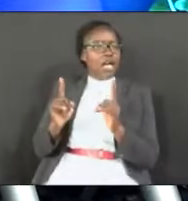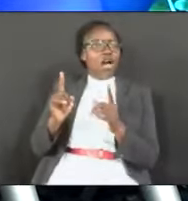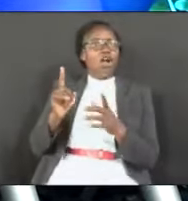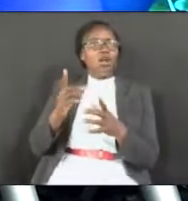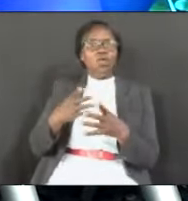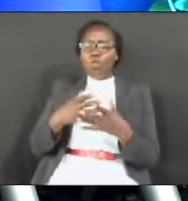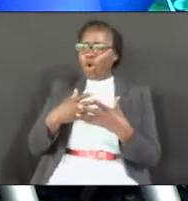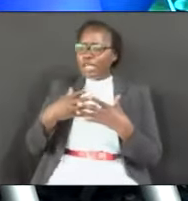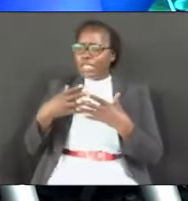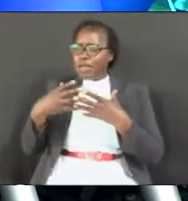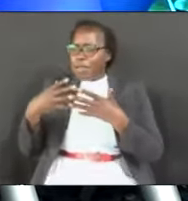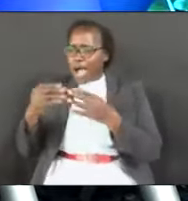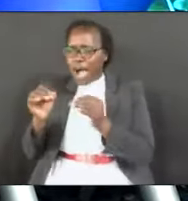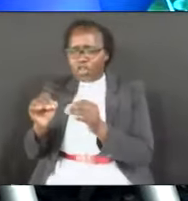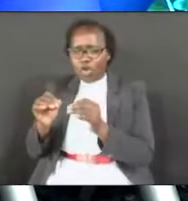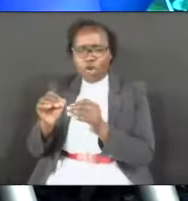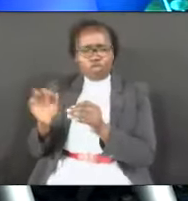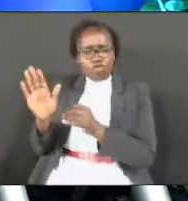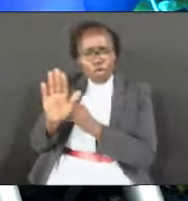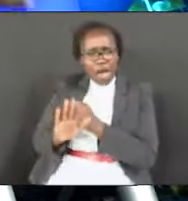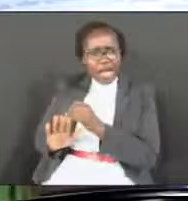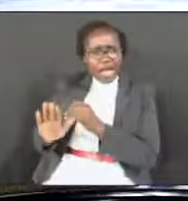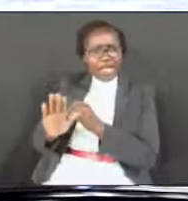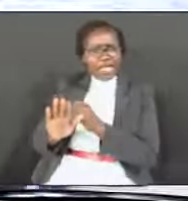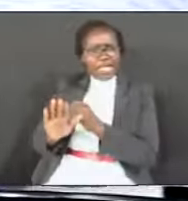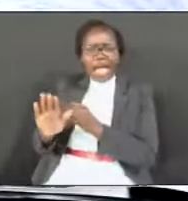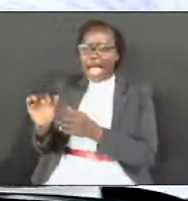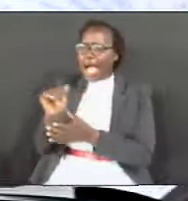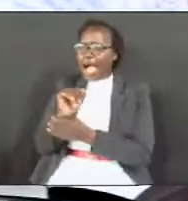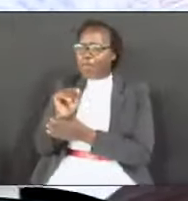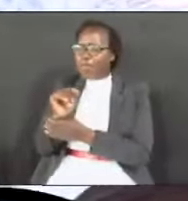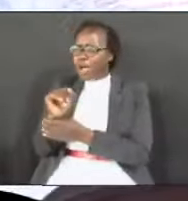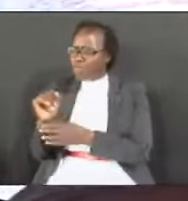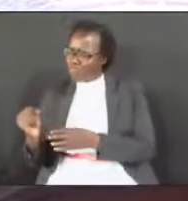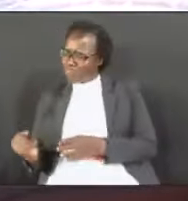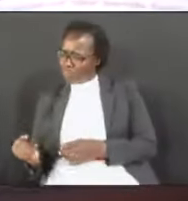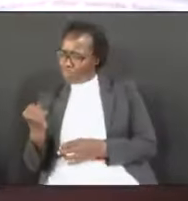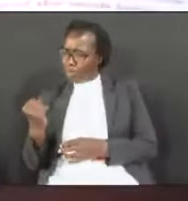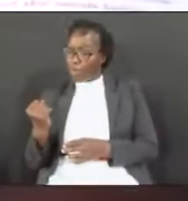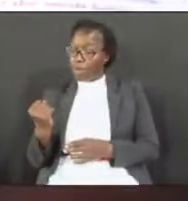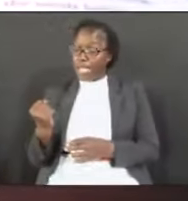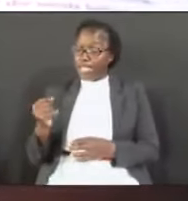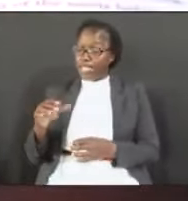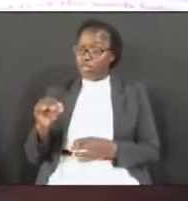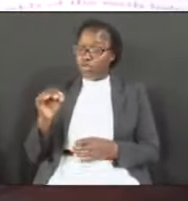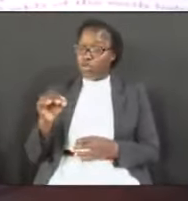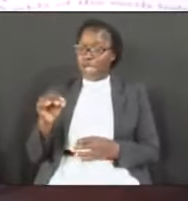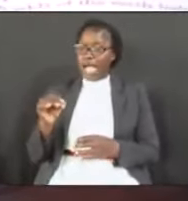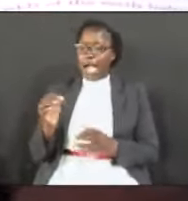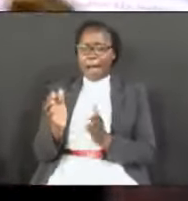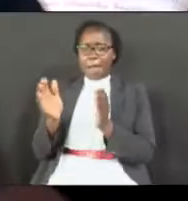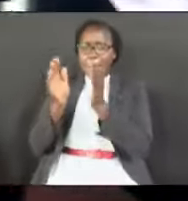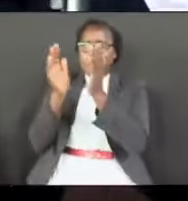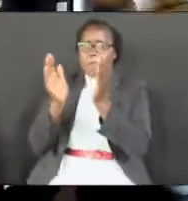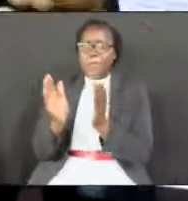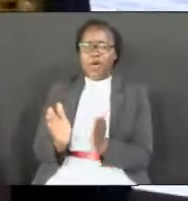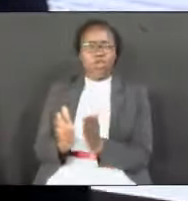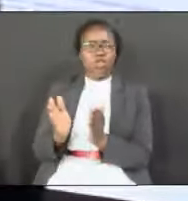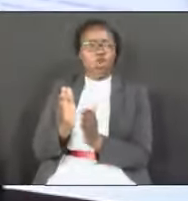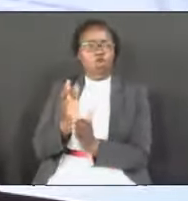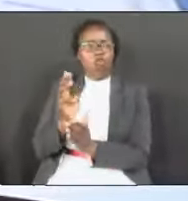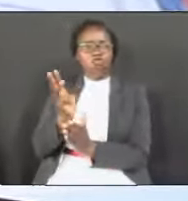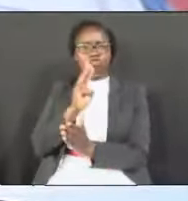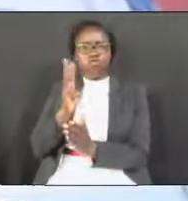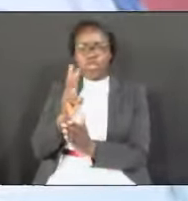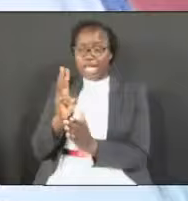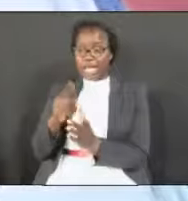your gates. And the Bible shows, indeed, Abraham rose that morning. And he took some, a little bottle of water, and some barley breads. And then